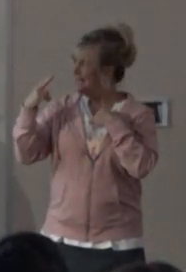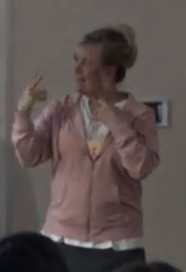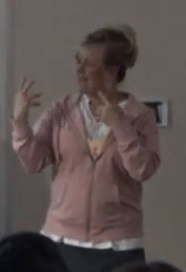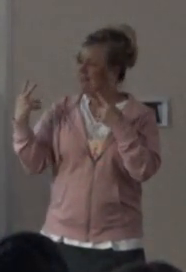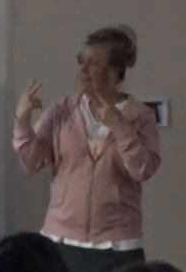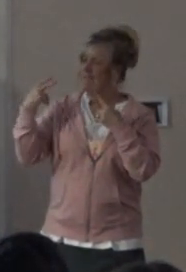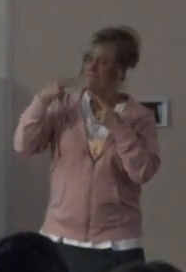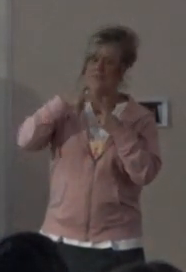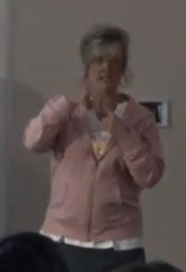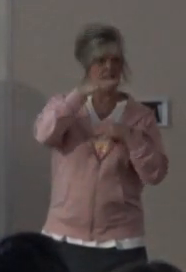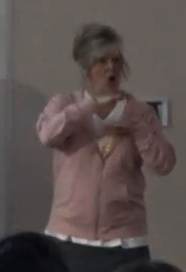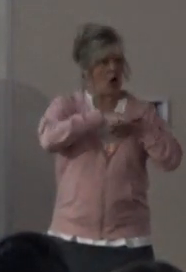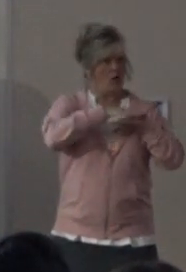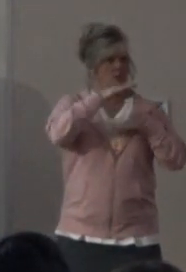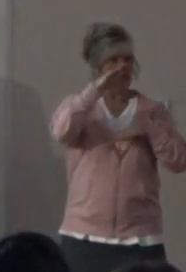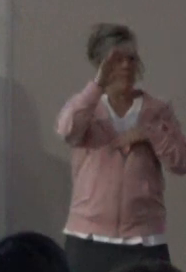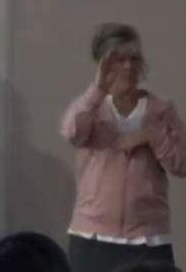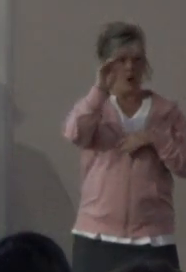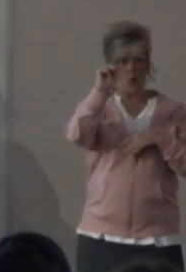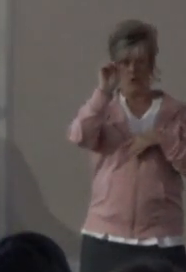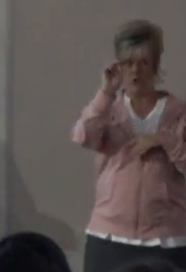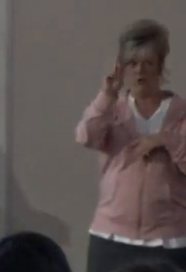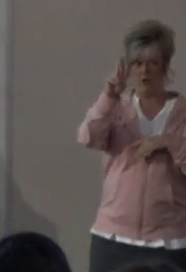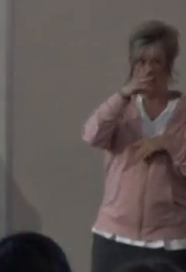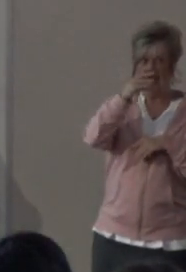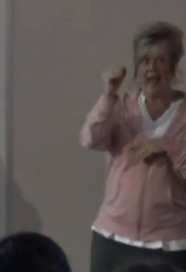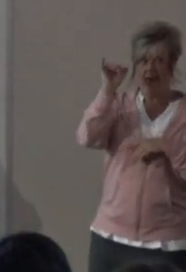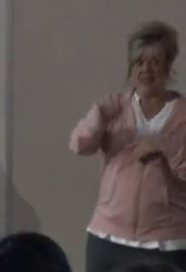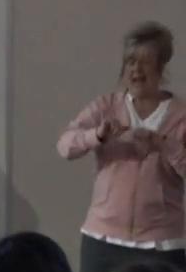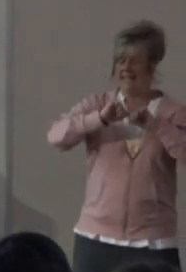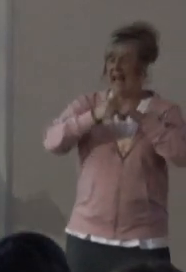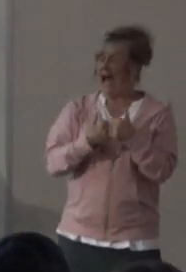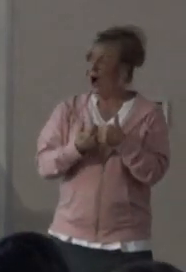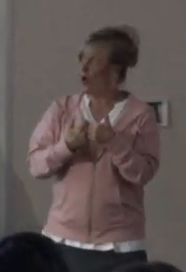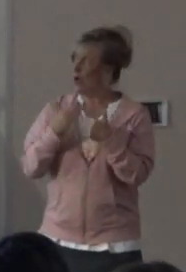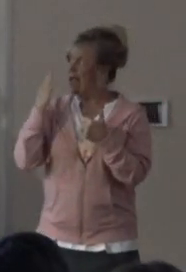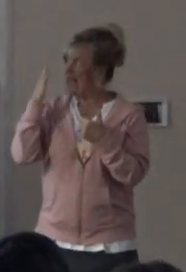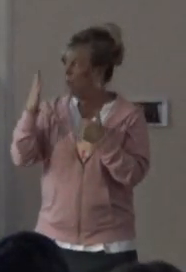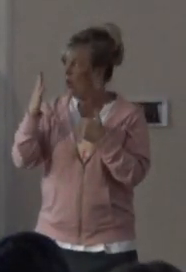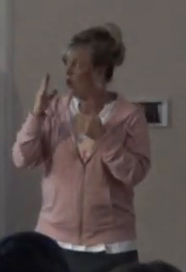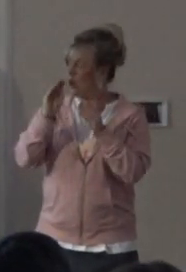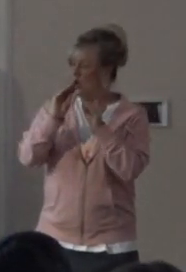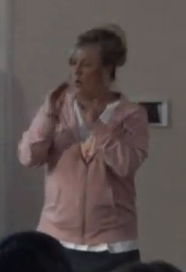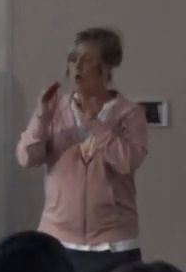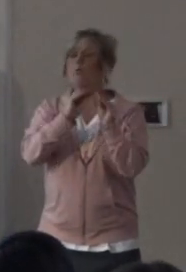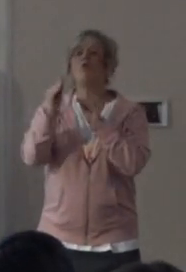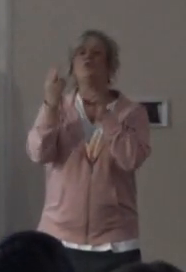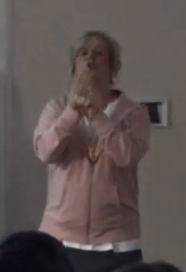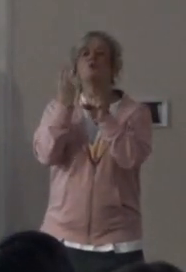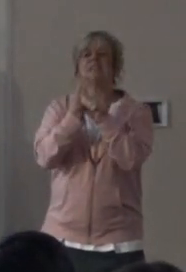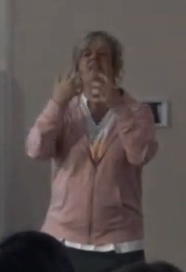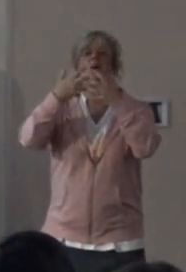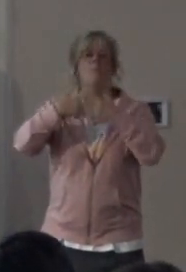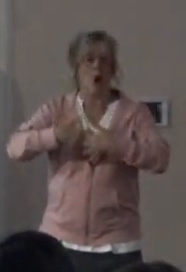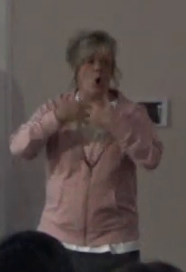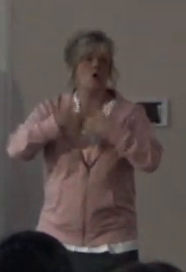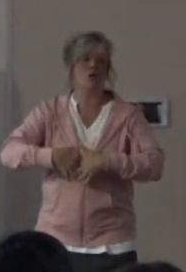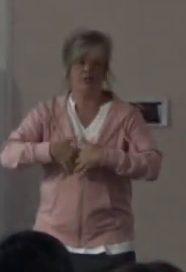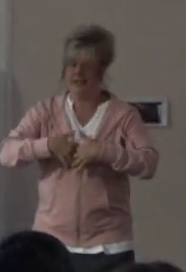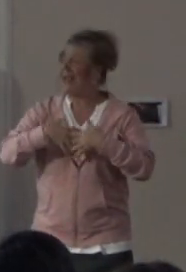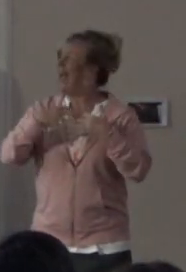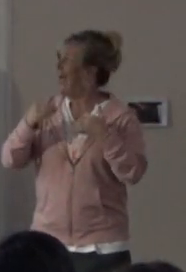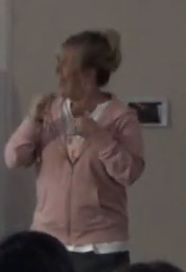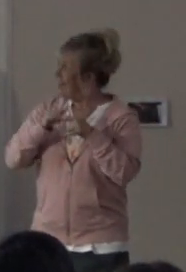fits over the motor. And that's what is how it will move using the motor. And this eventually turned